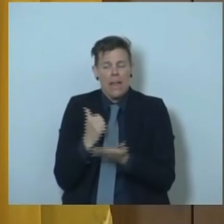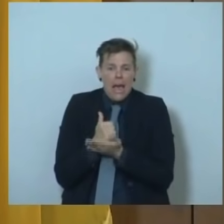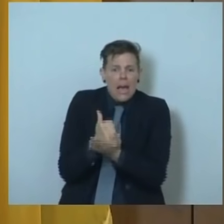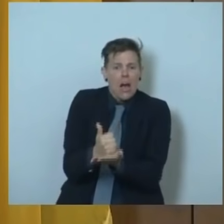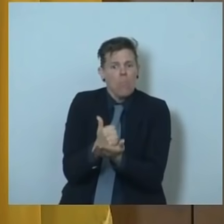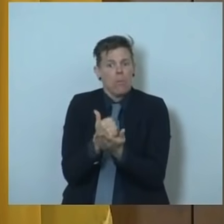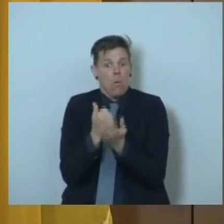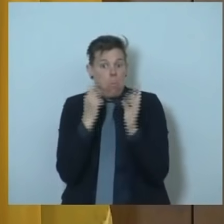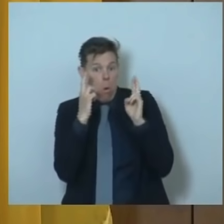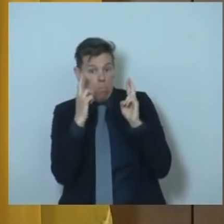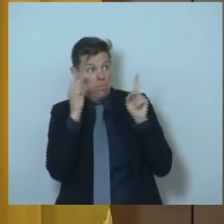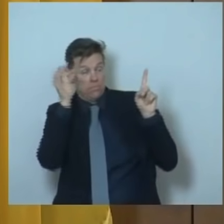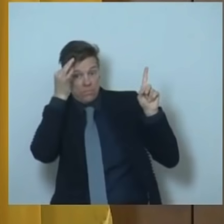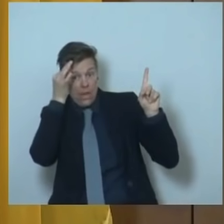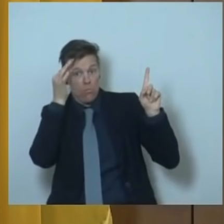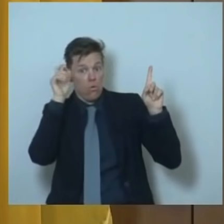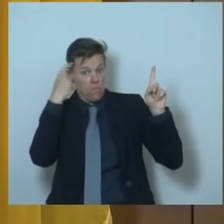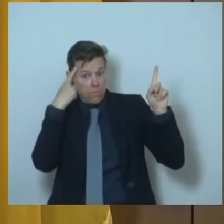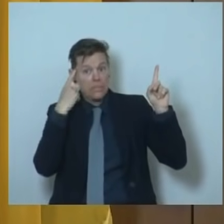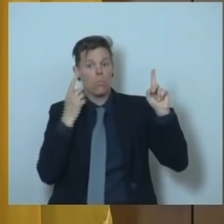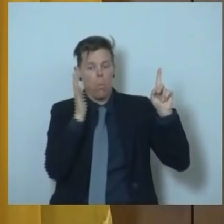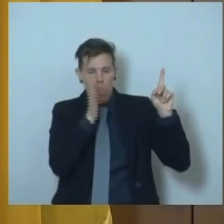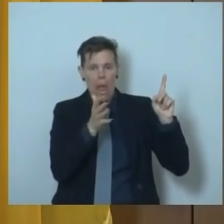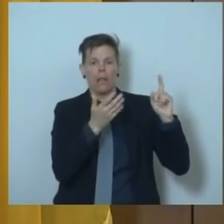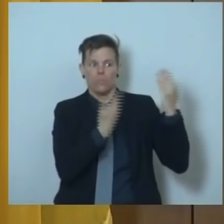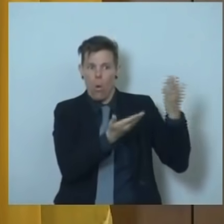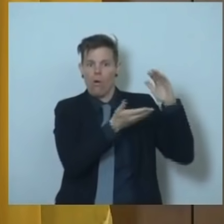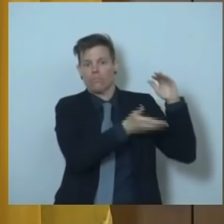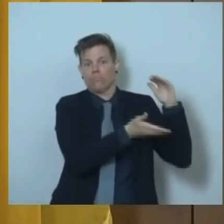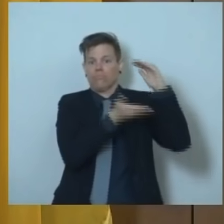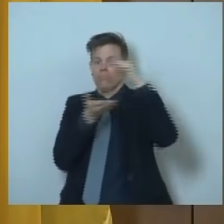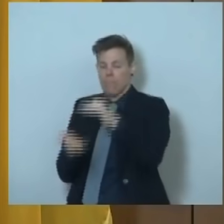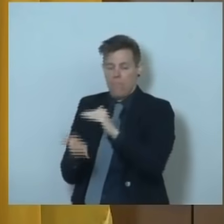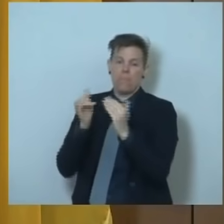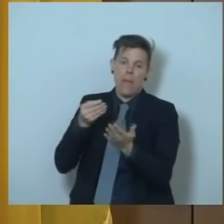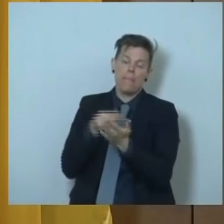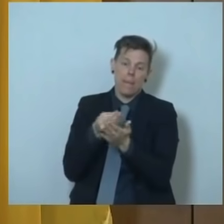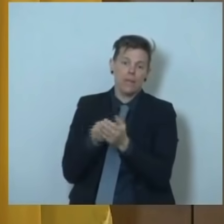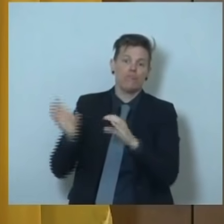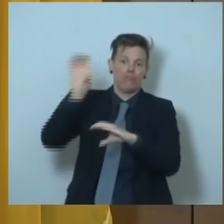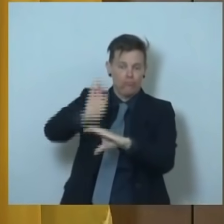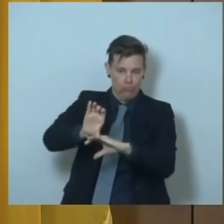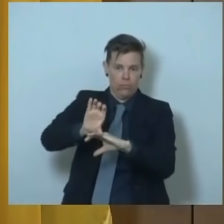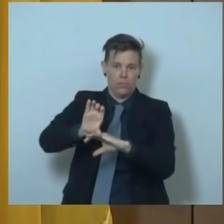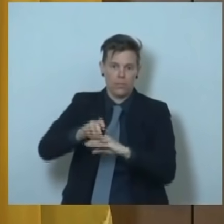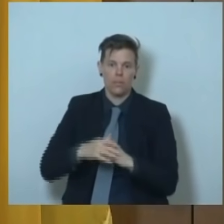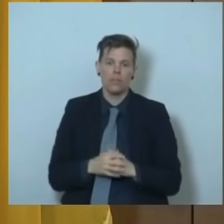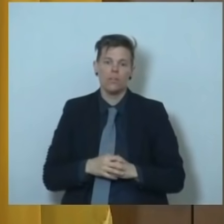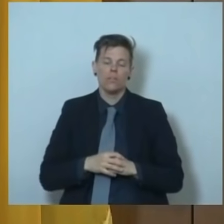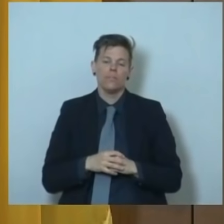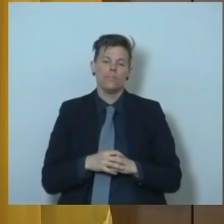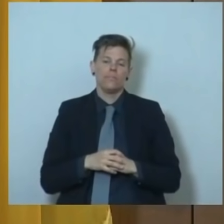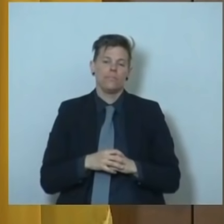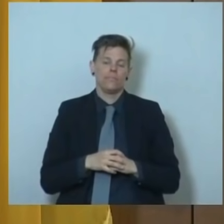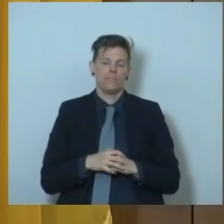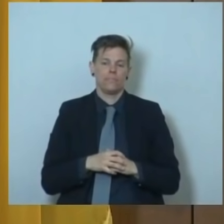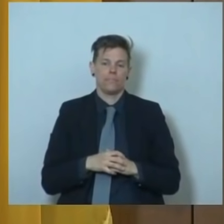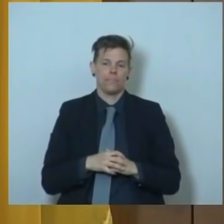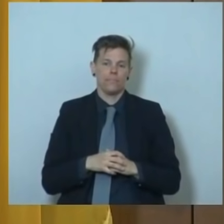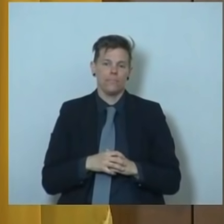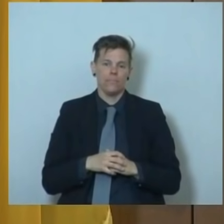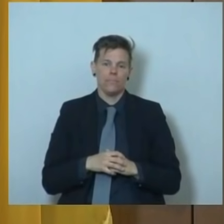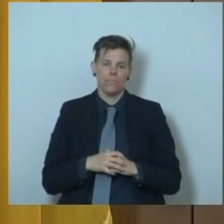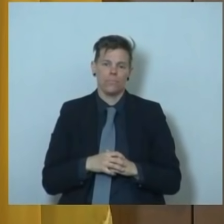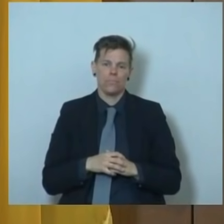to invest in states like ours who recognize that we need to do this. And the last part, we should be doing